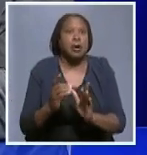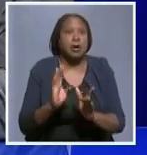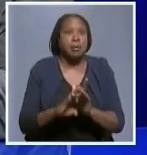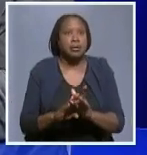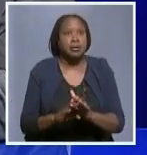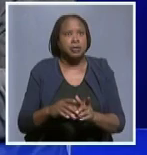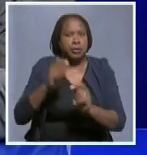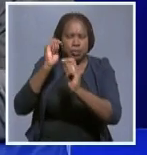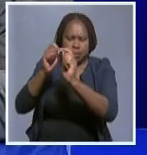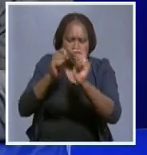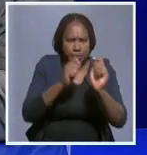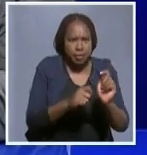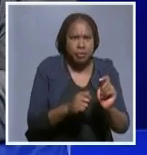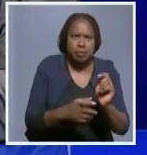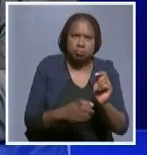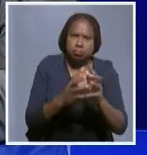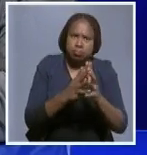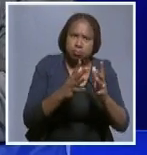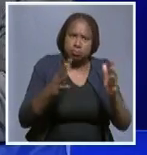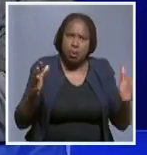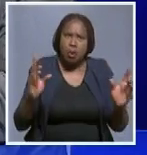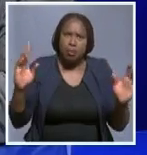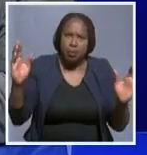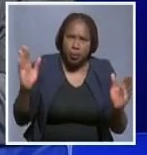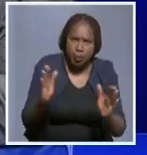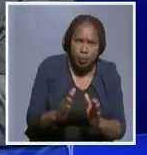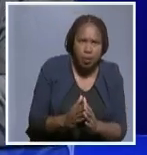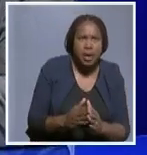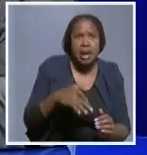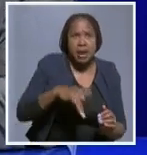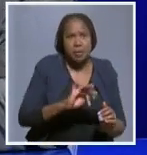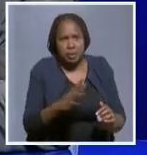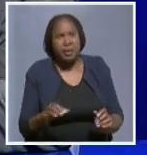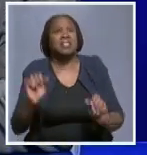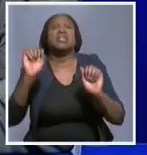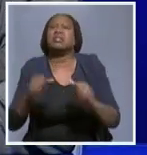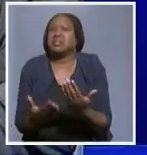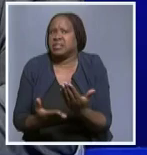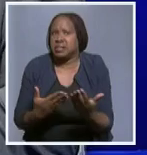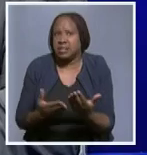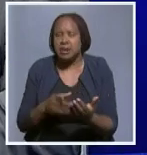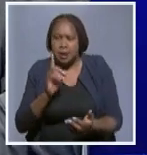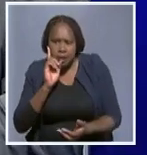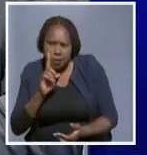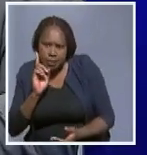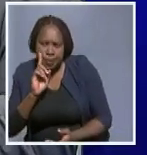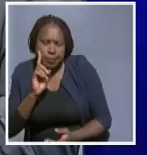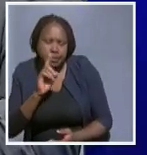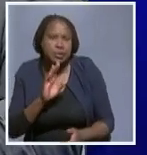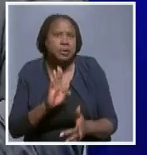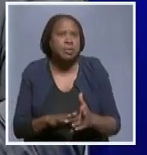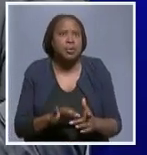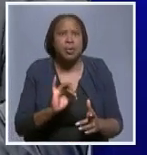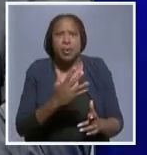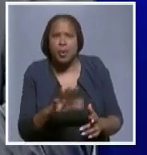the shacks, whether they are increasing or they are decreasing. NamWater will be able to monitor in terms of